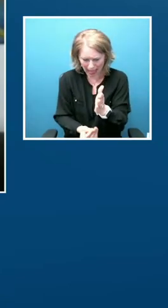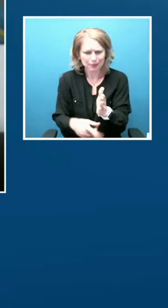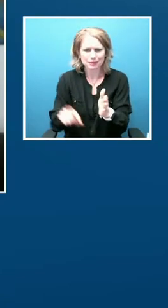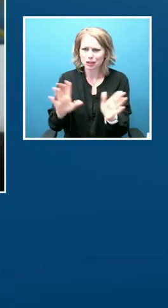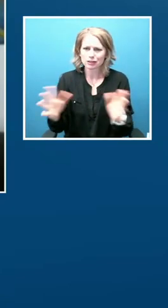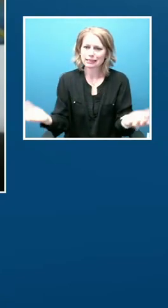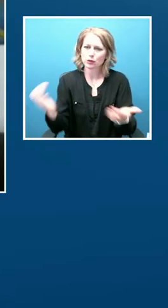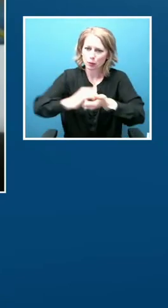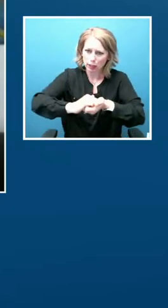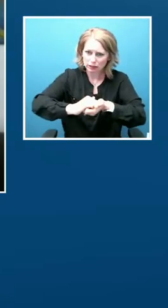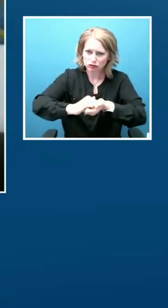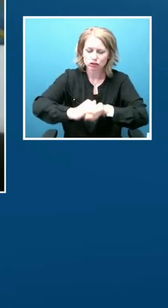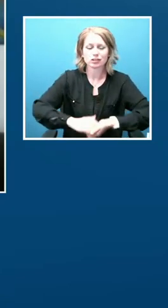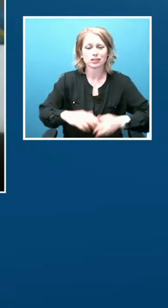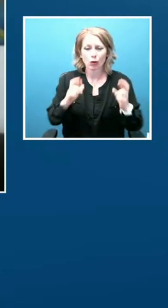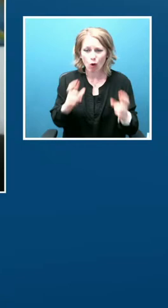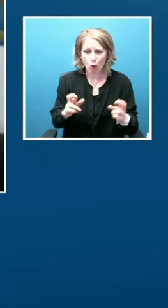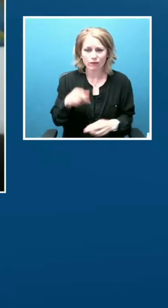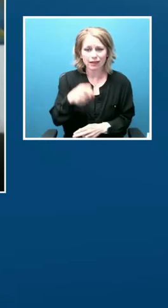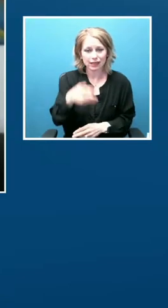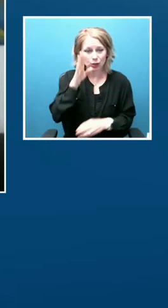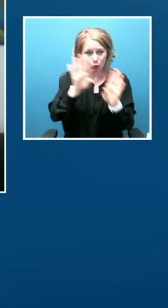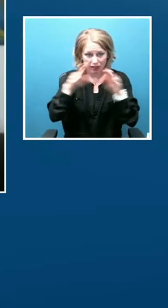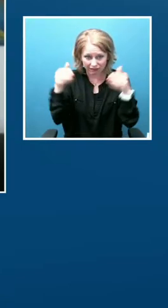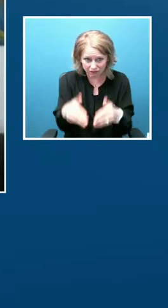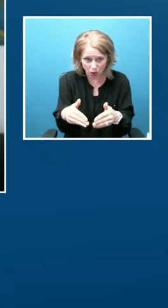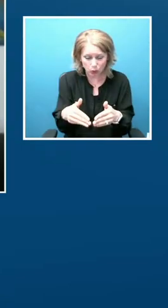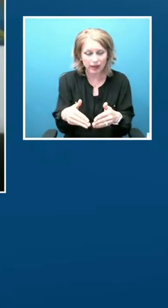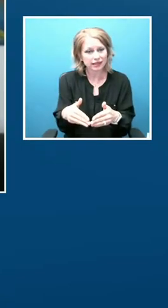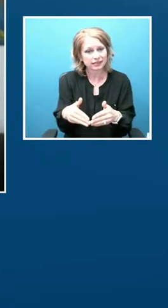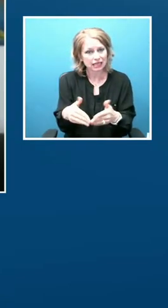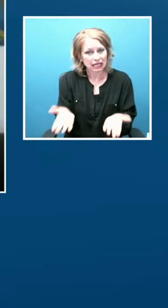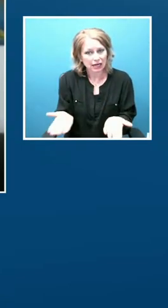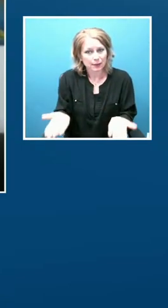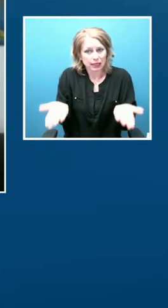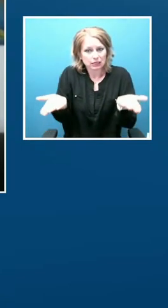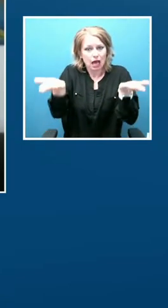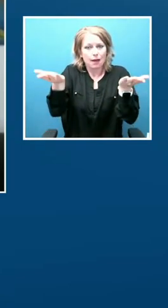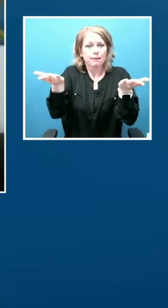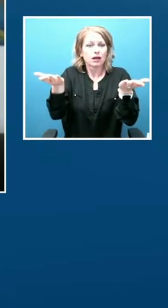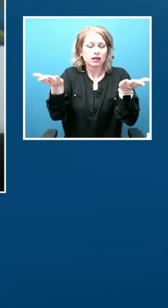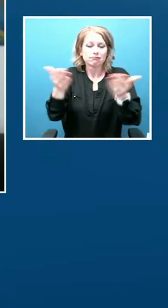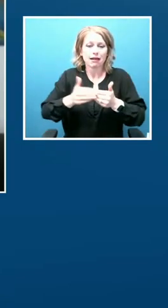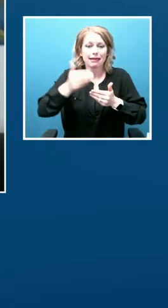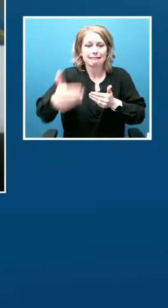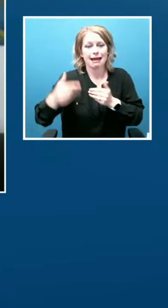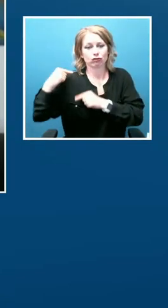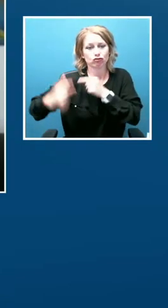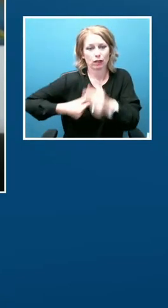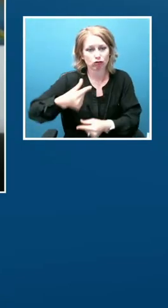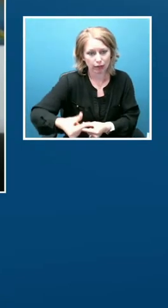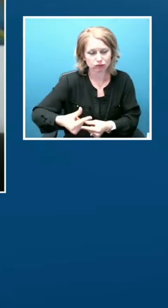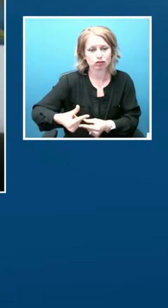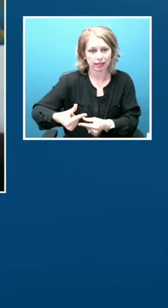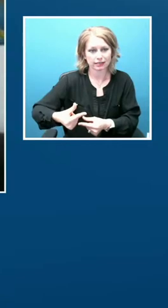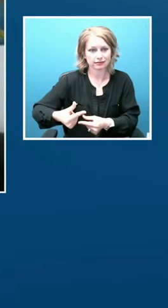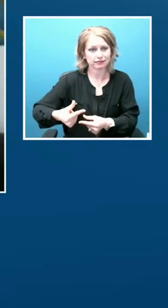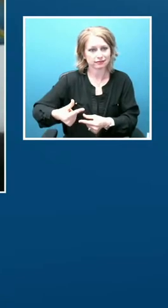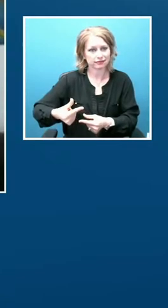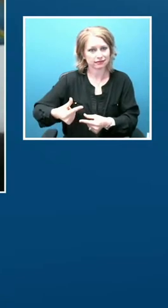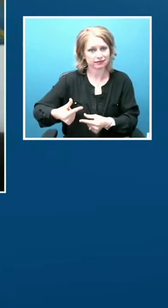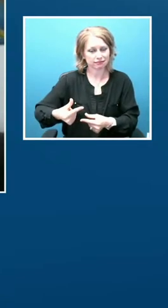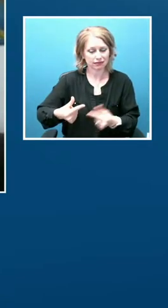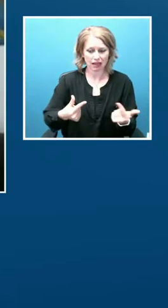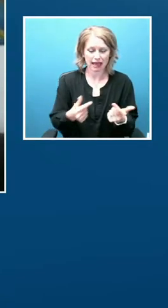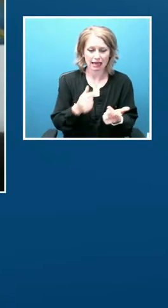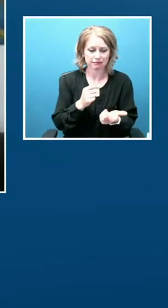And I hope you'll focus on building up the next generation of West Virginia Democratic Party members, a generation of activists